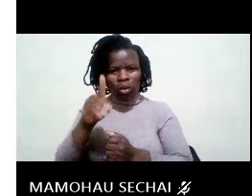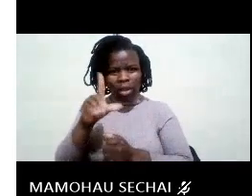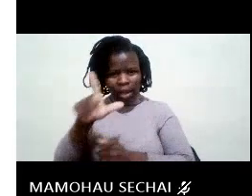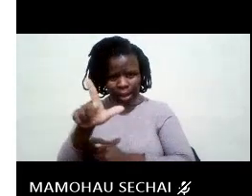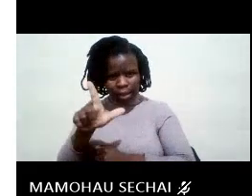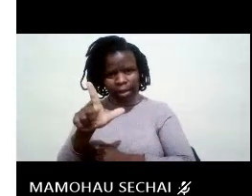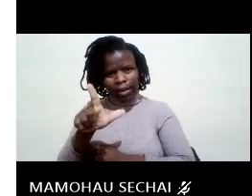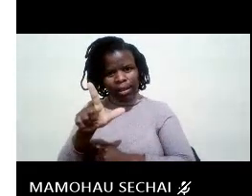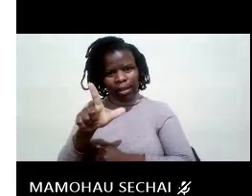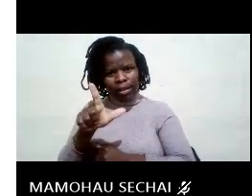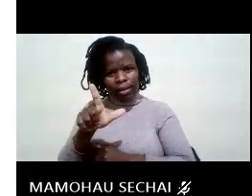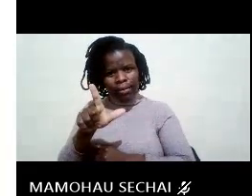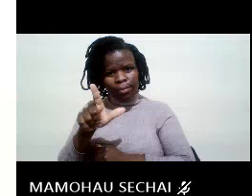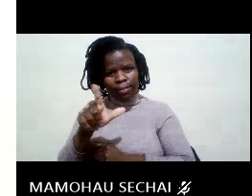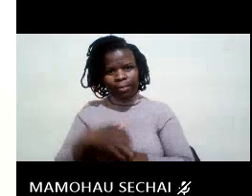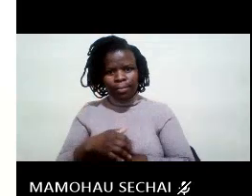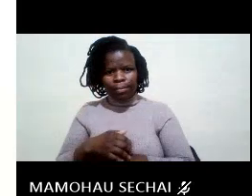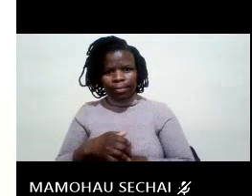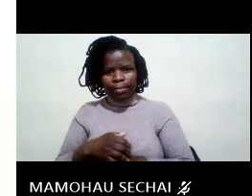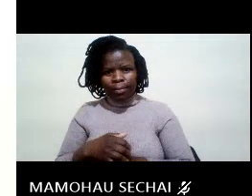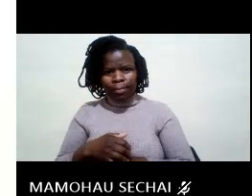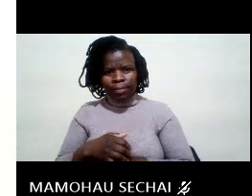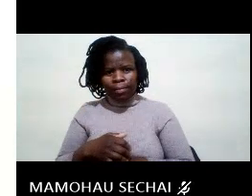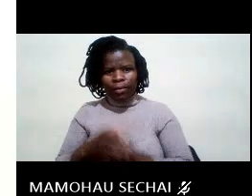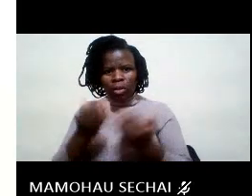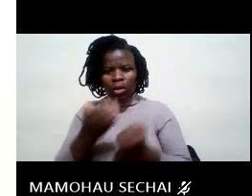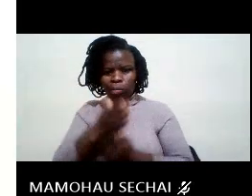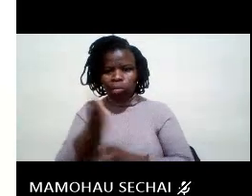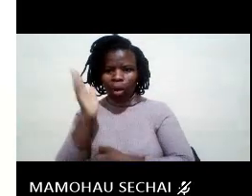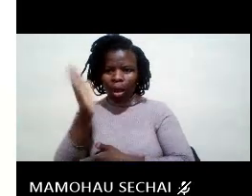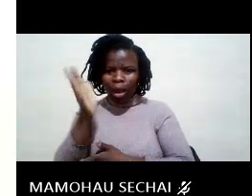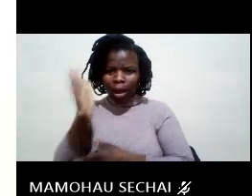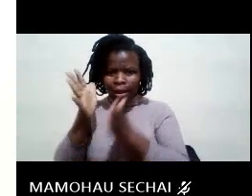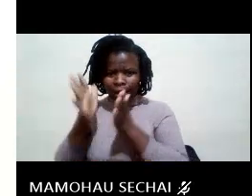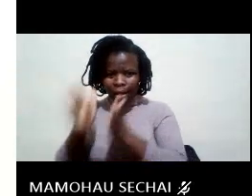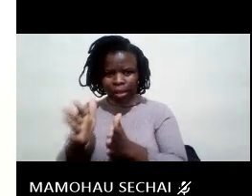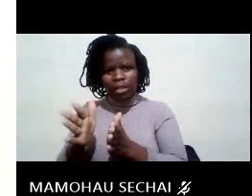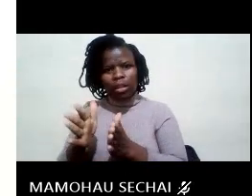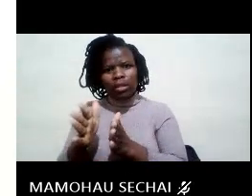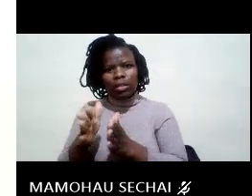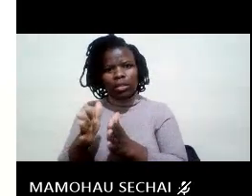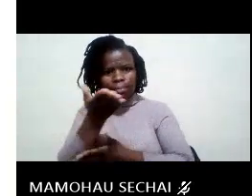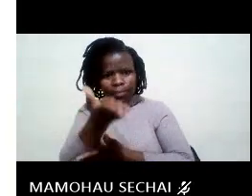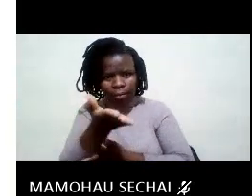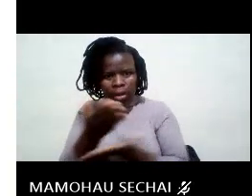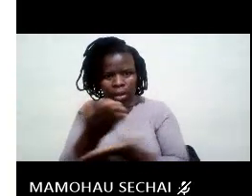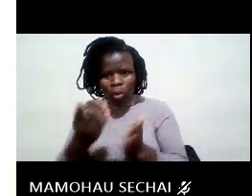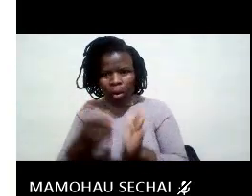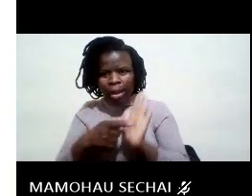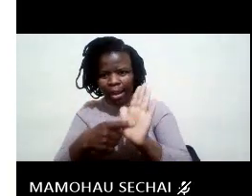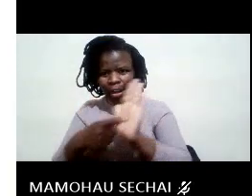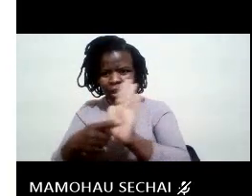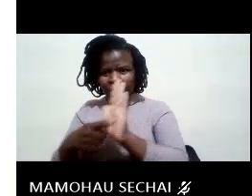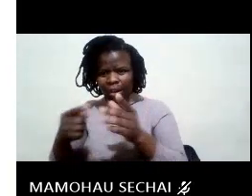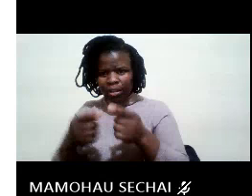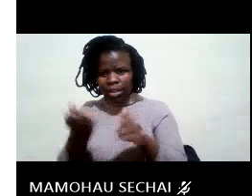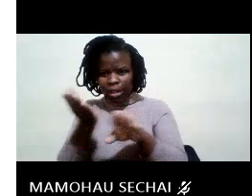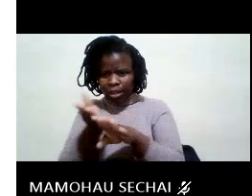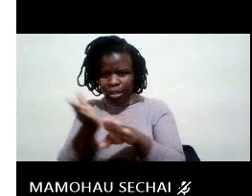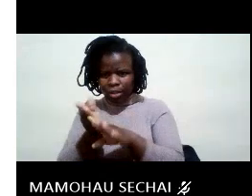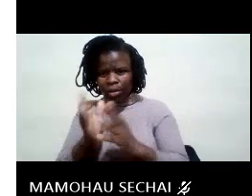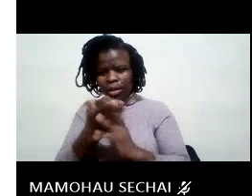This is a lecture, then just a reflection. This one is where you reflect on the differences between UDL, universal design